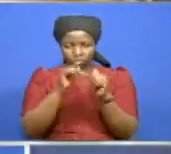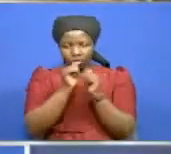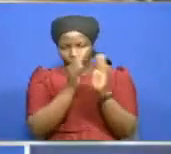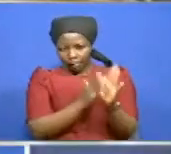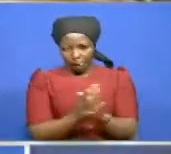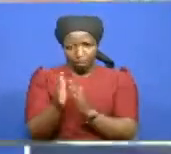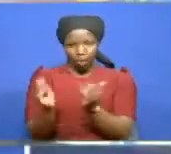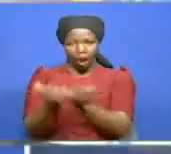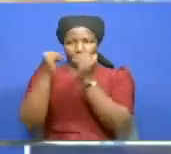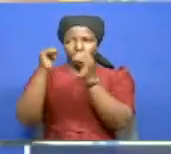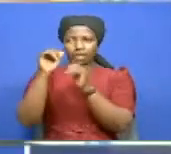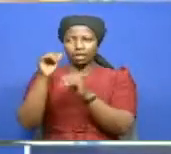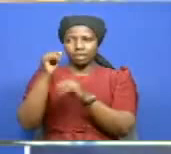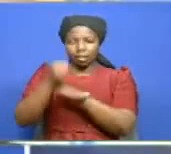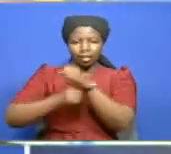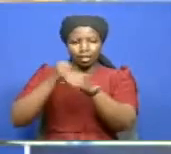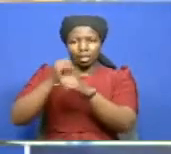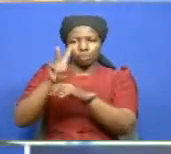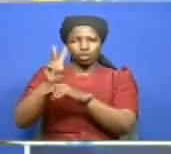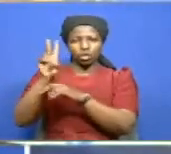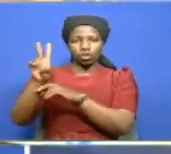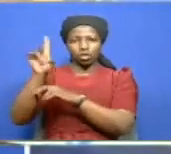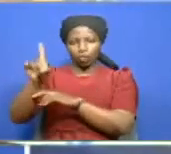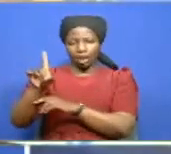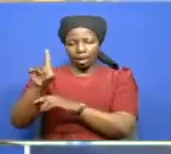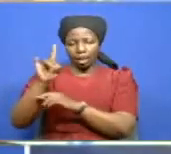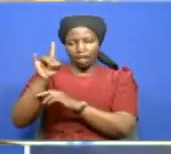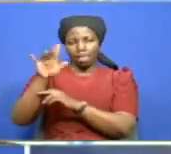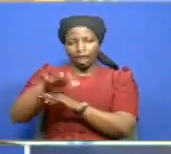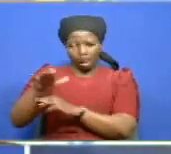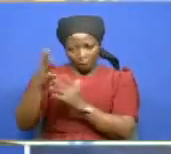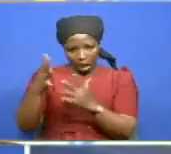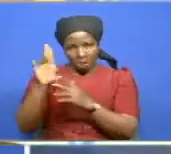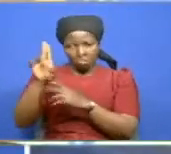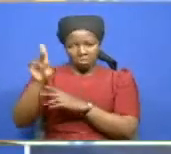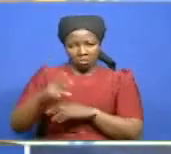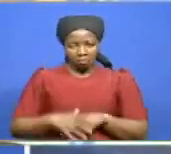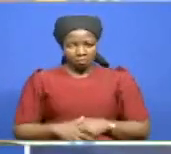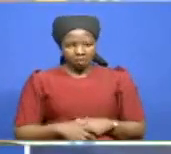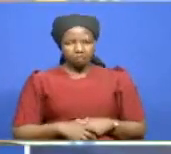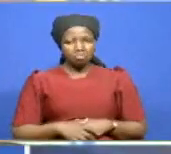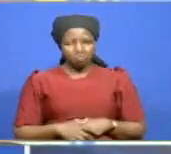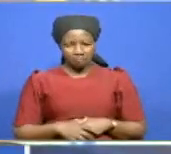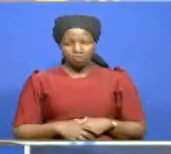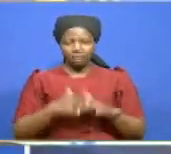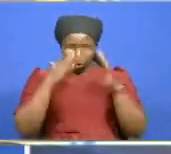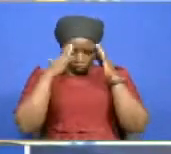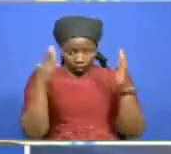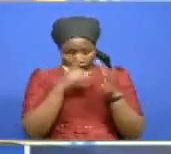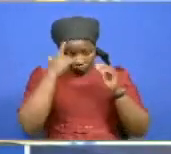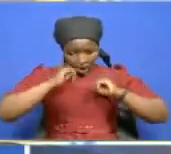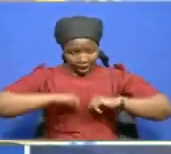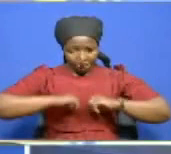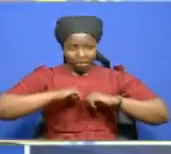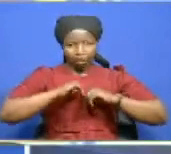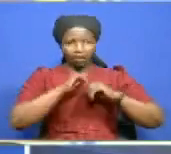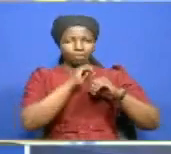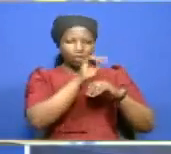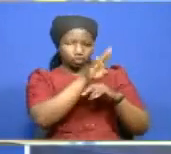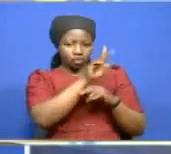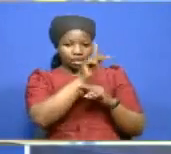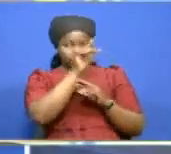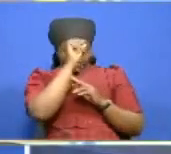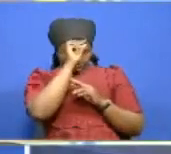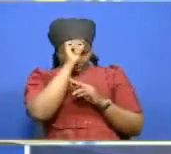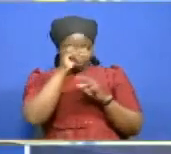in the UK. It's a confirmation of commitment by the British government to deepen and strengthen collaboration